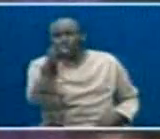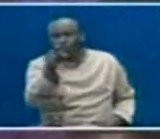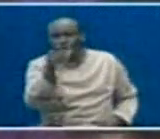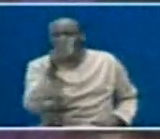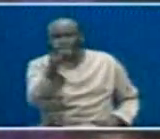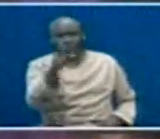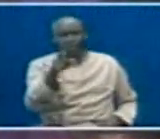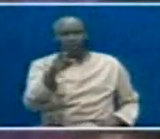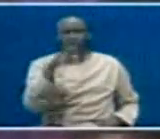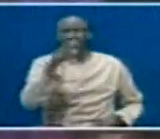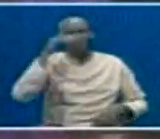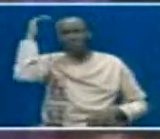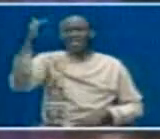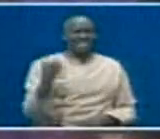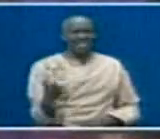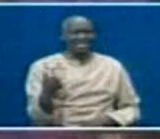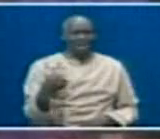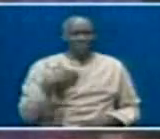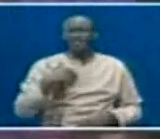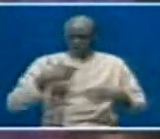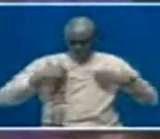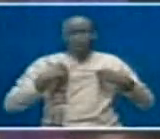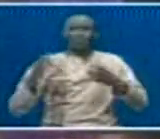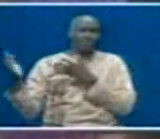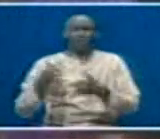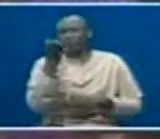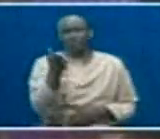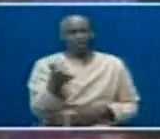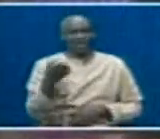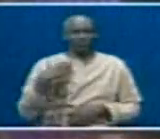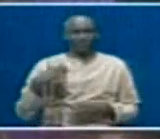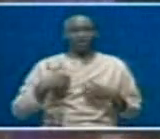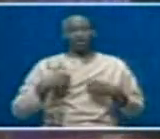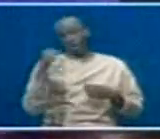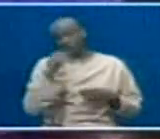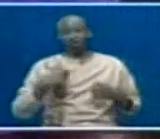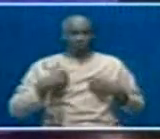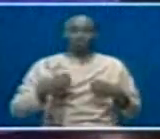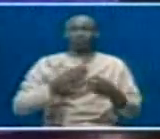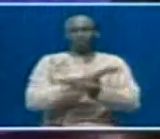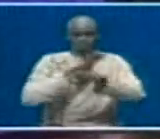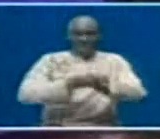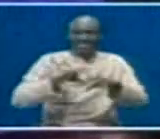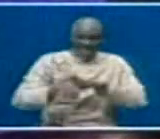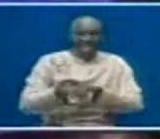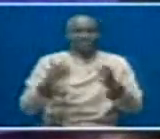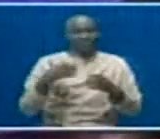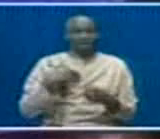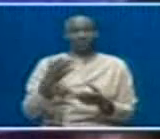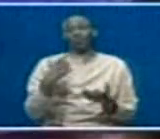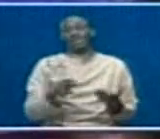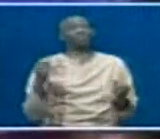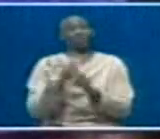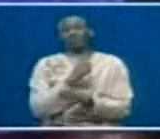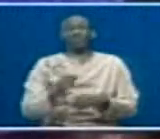yes. How come you've grown so big? I kept all these clothes for you. You know, he kept some of old sweaters and all that. Yeah. No way will they fit